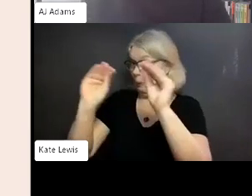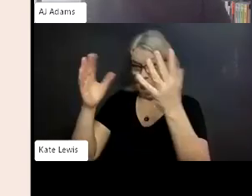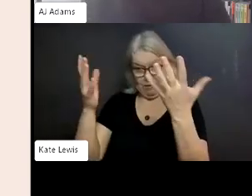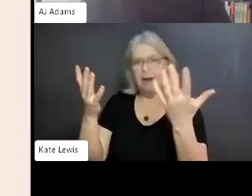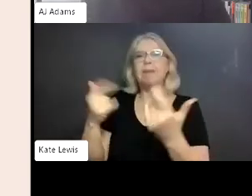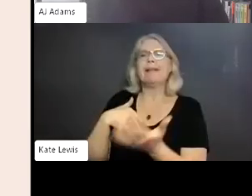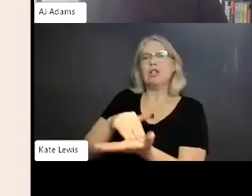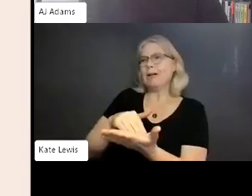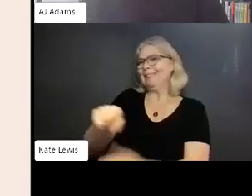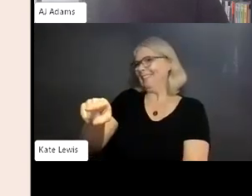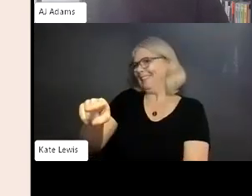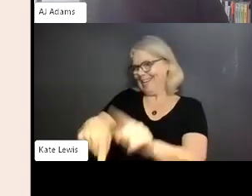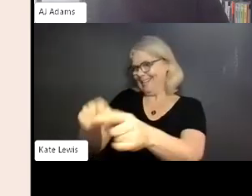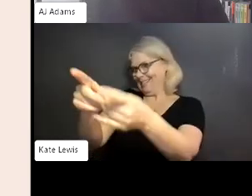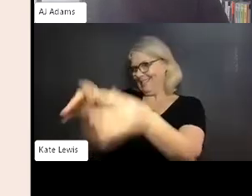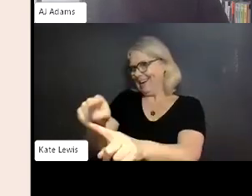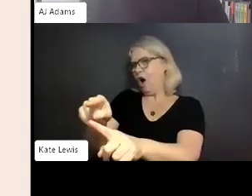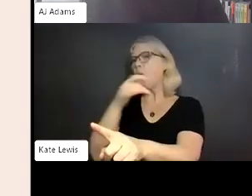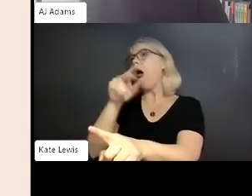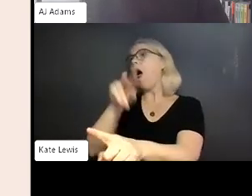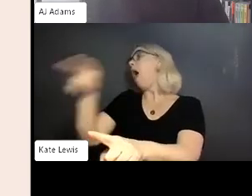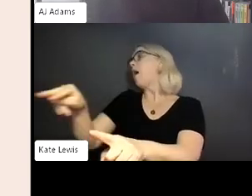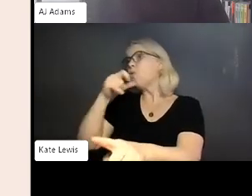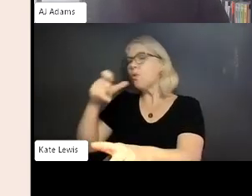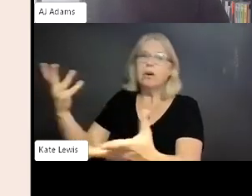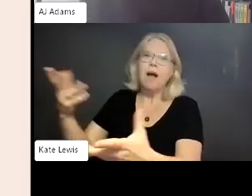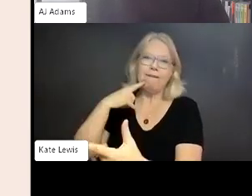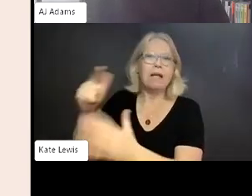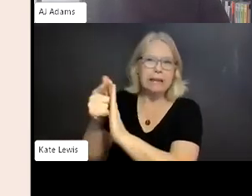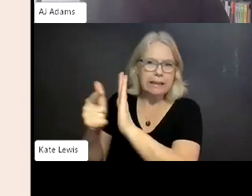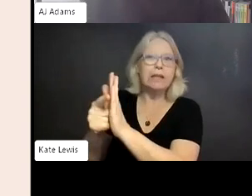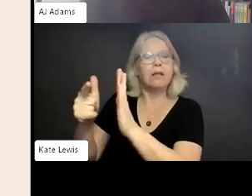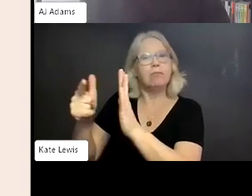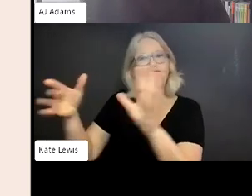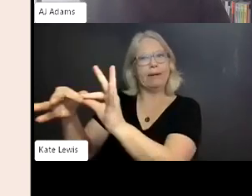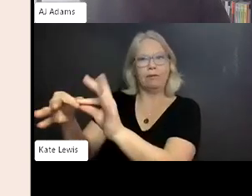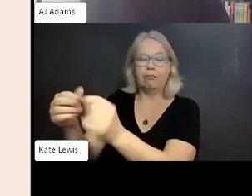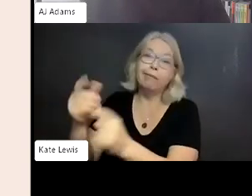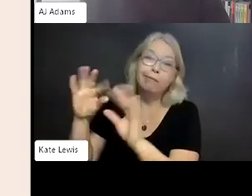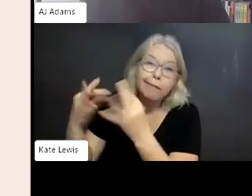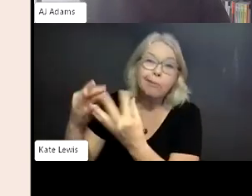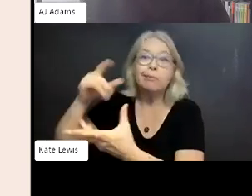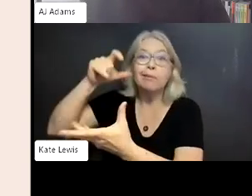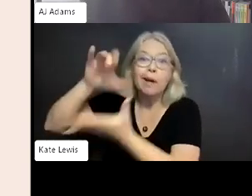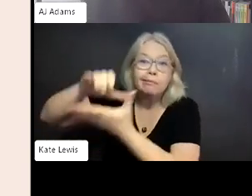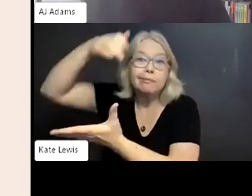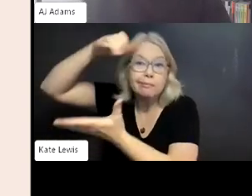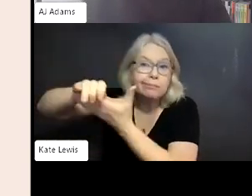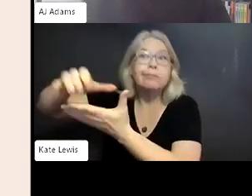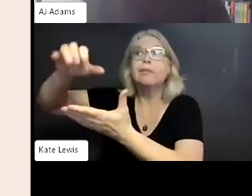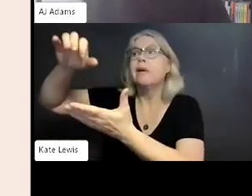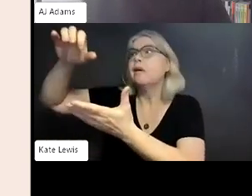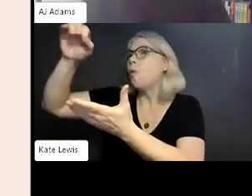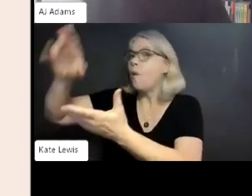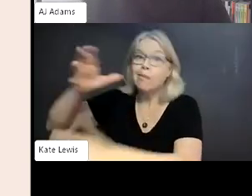folks who have legal status. This could be spouses, parents, children, anyone else who they think is more relevant than a chosen